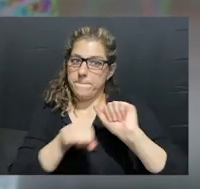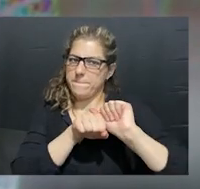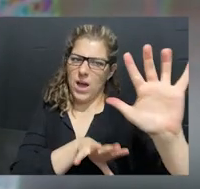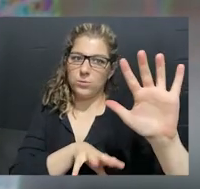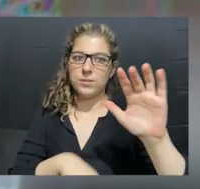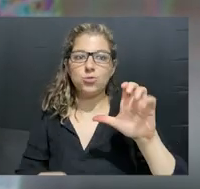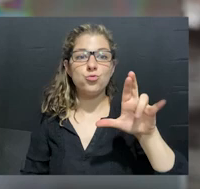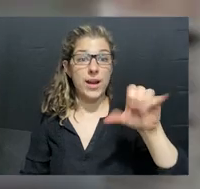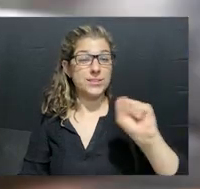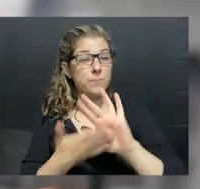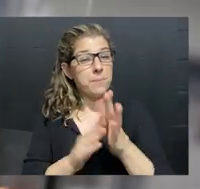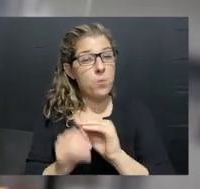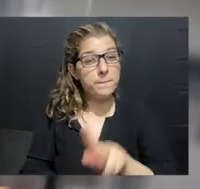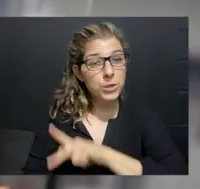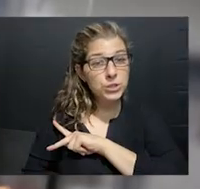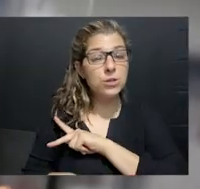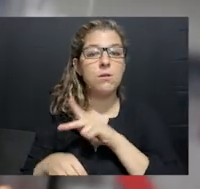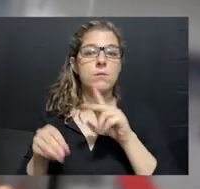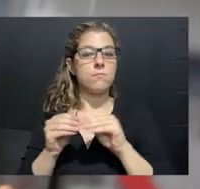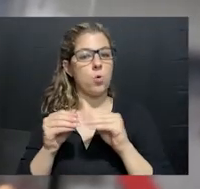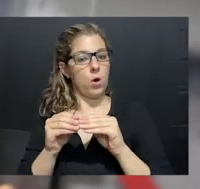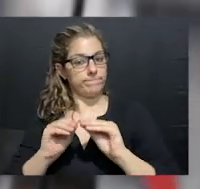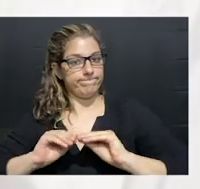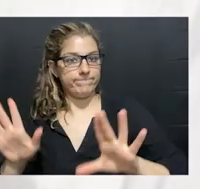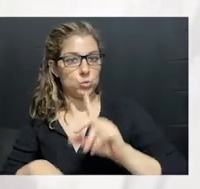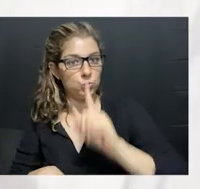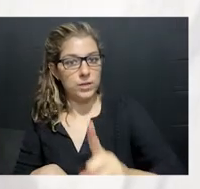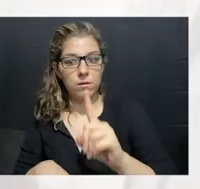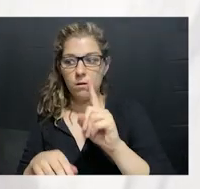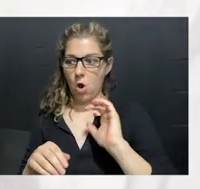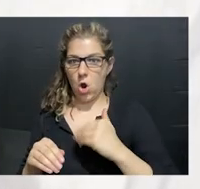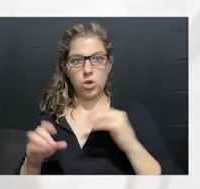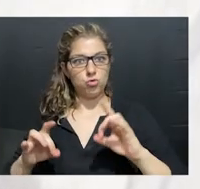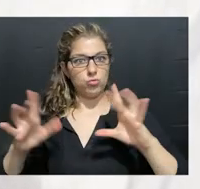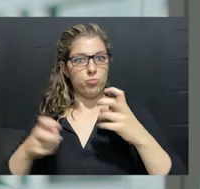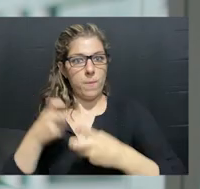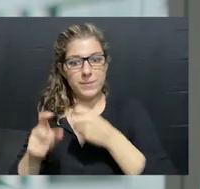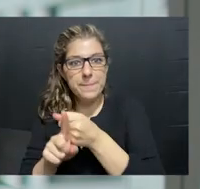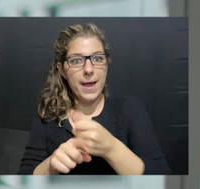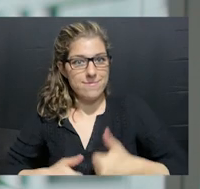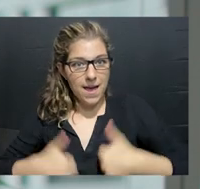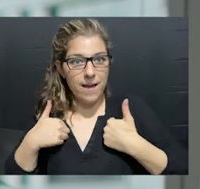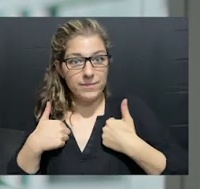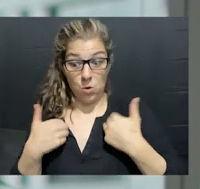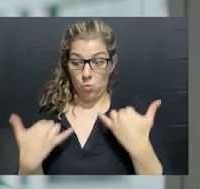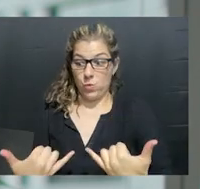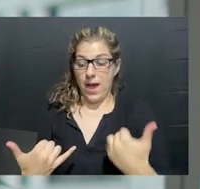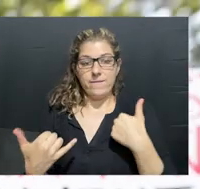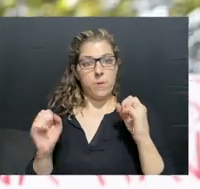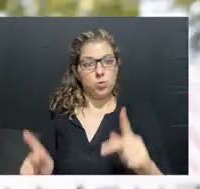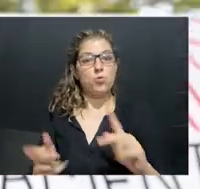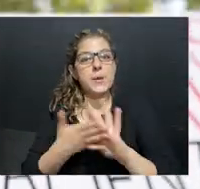crises are becoming more personal and more visceral, impacting lives and livelihoods. We have a chance to be